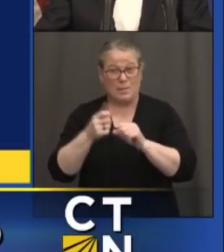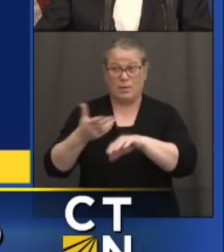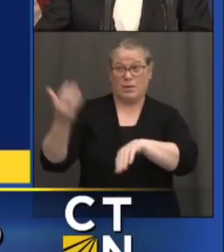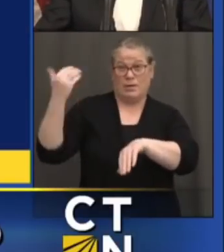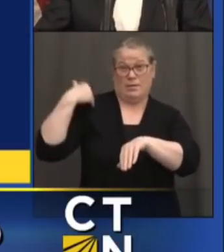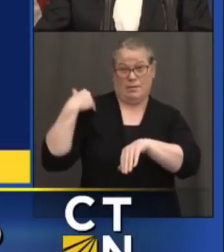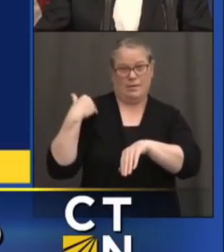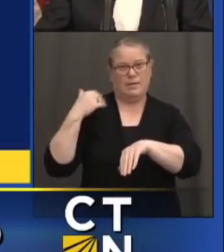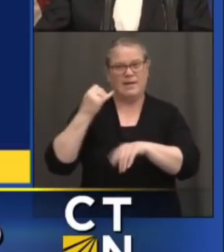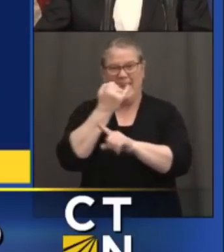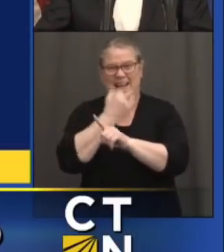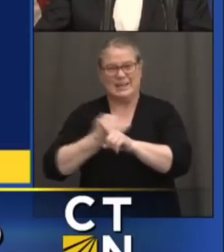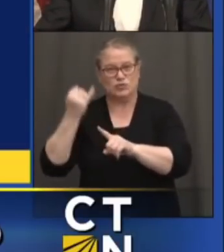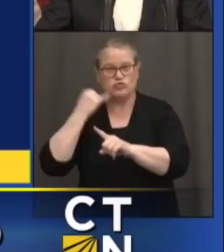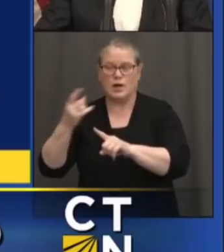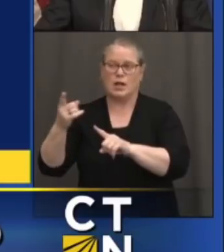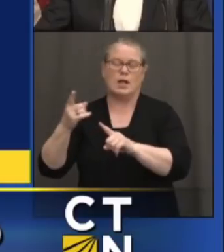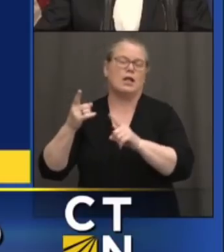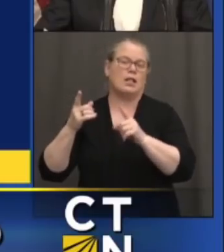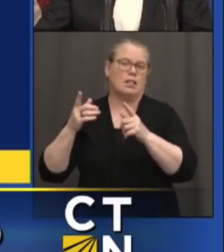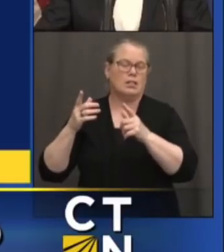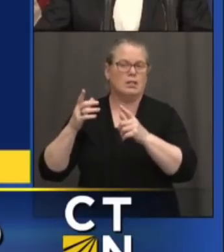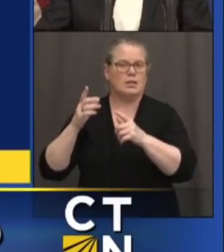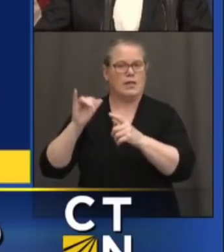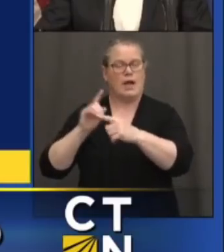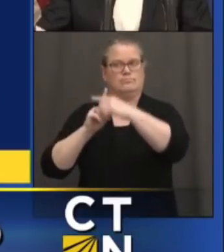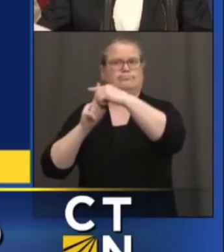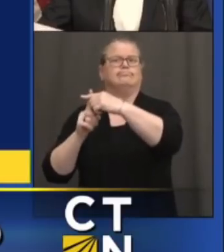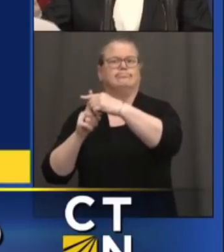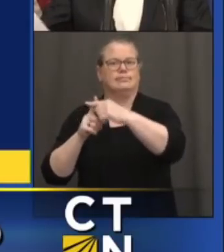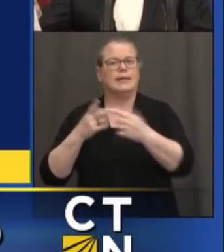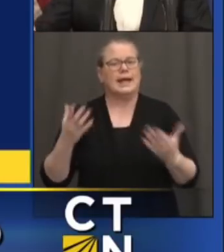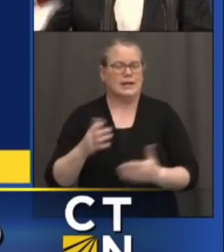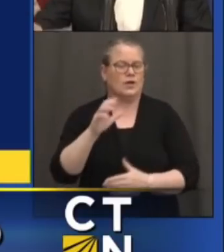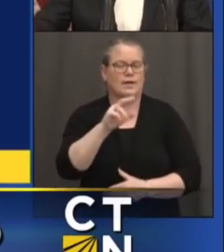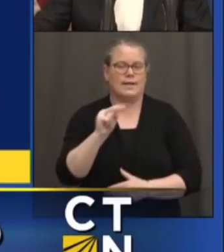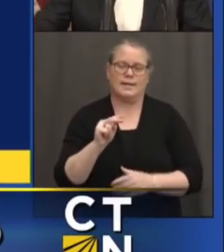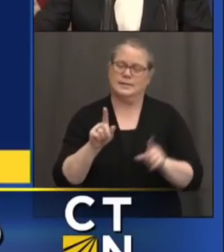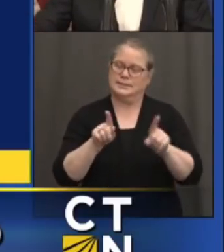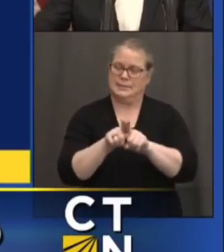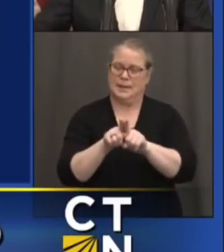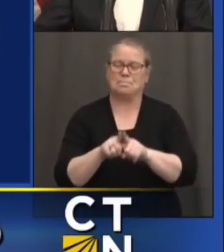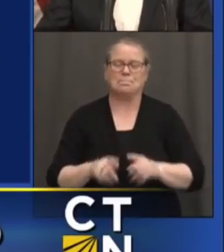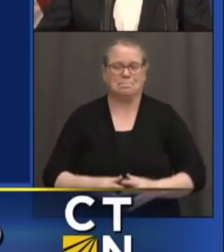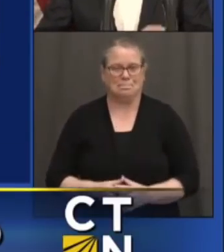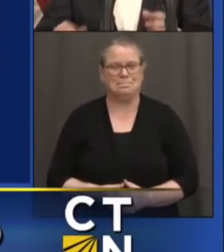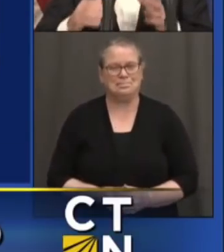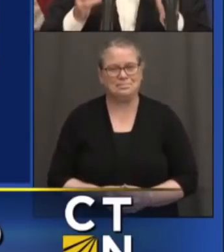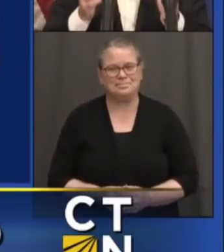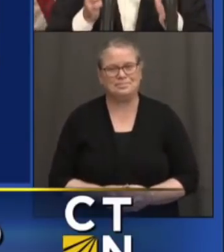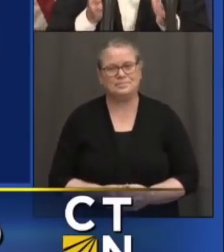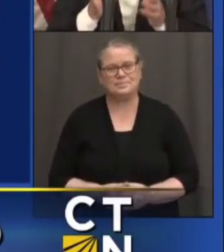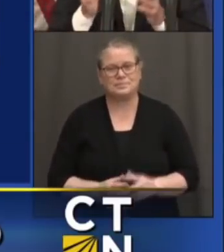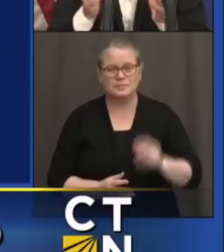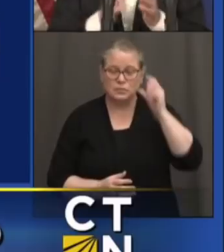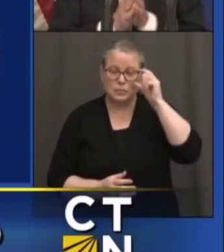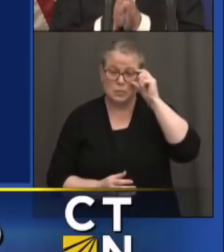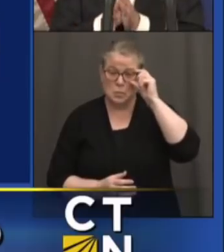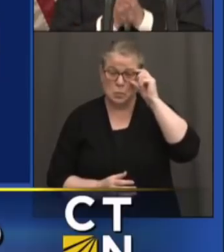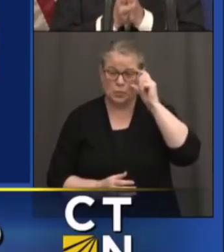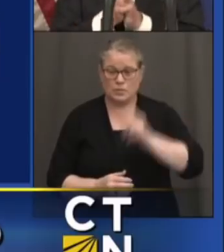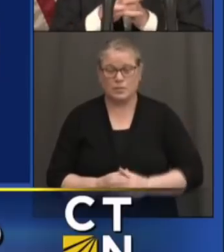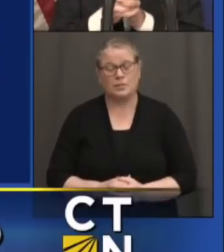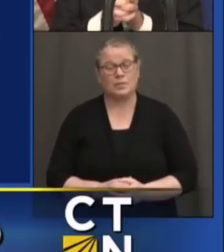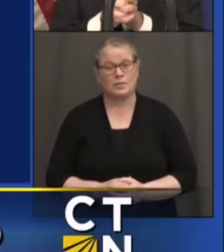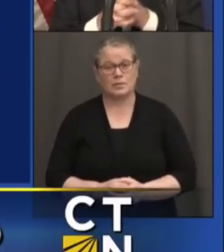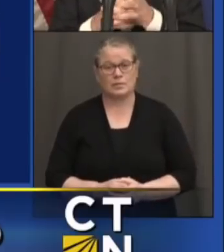and I think you're seeing the same difference in a positive way here in Connecticut. So a little shout out just in